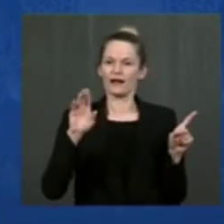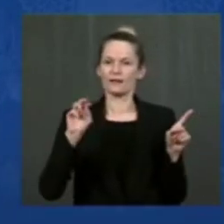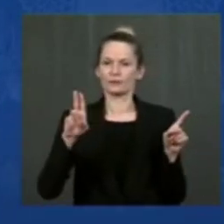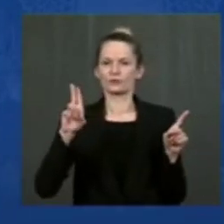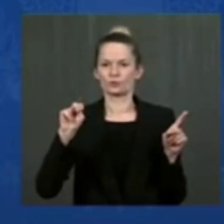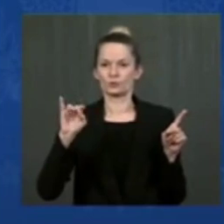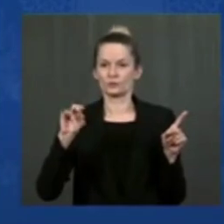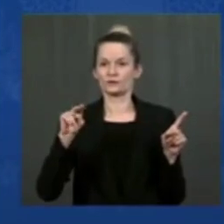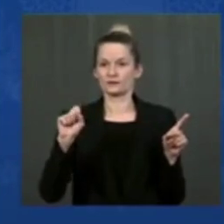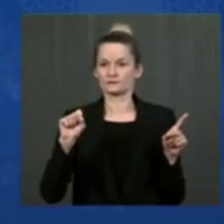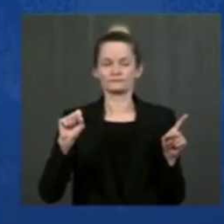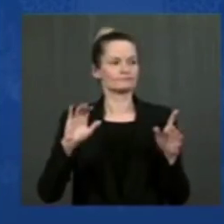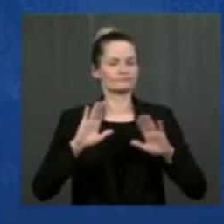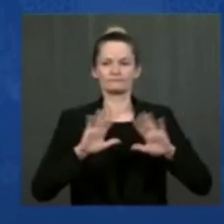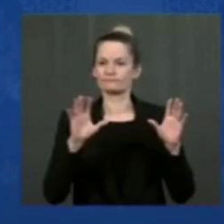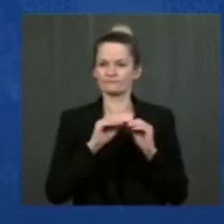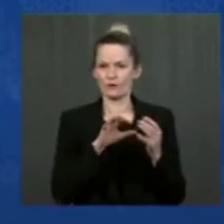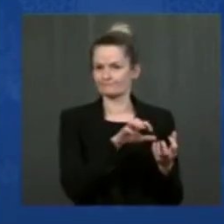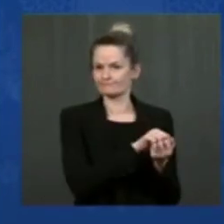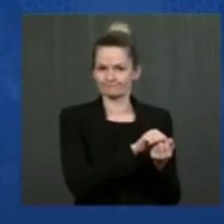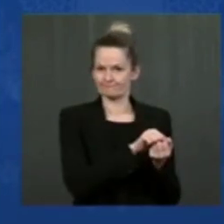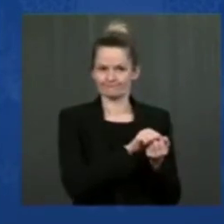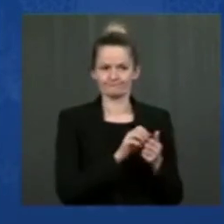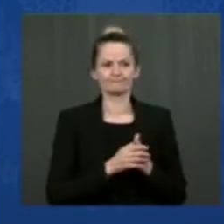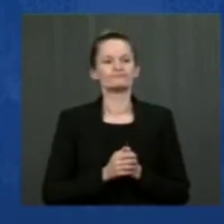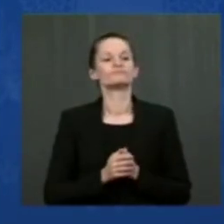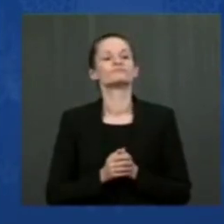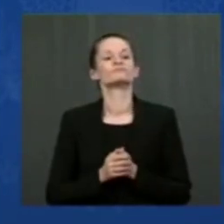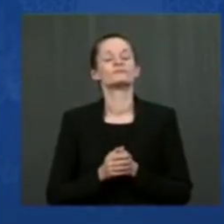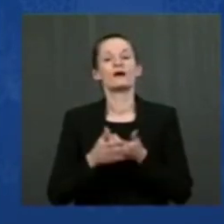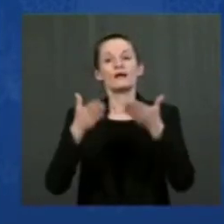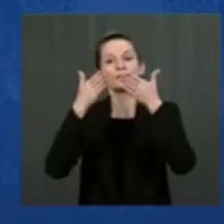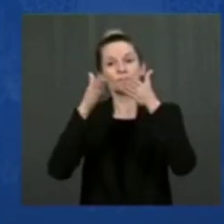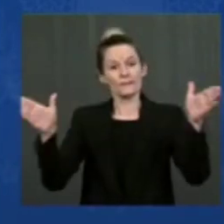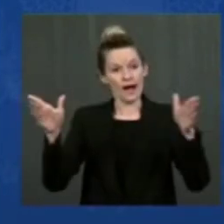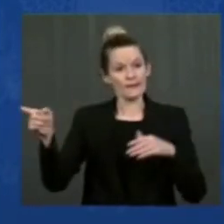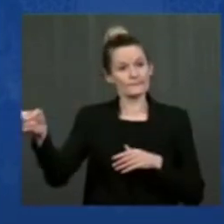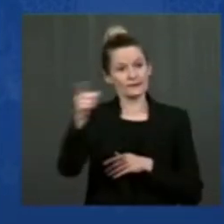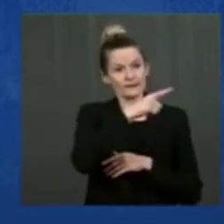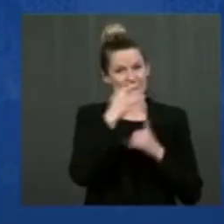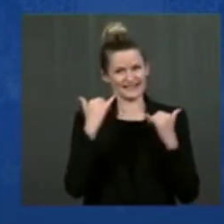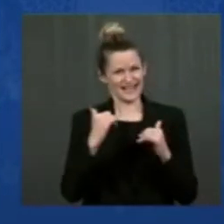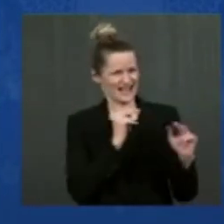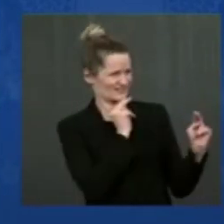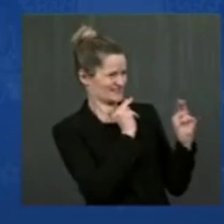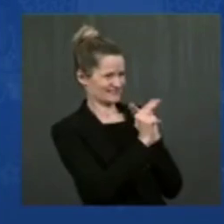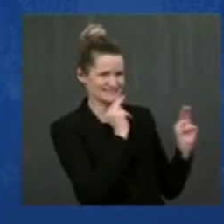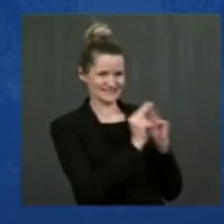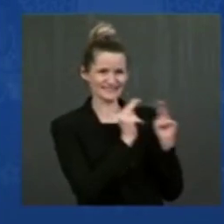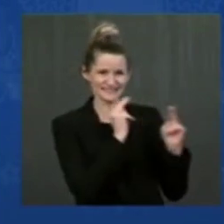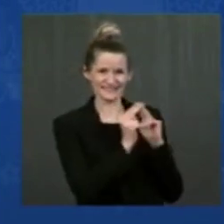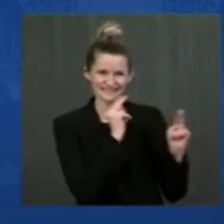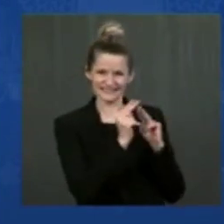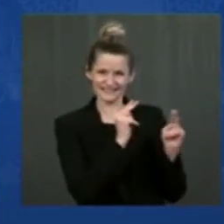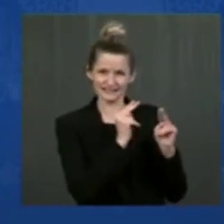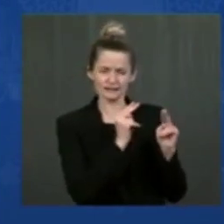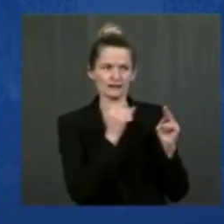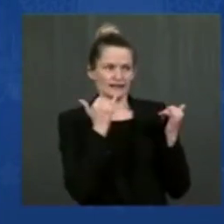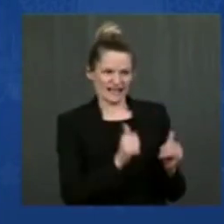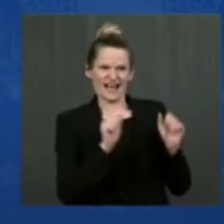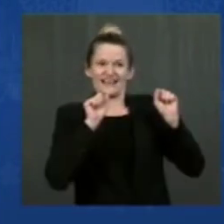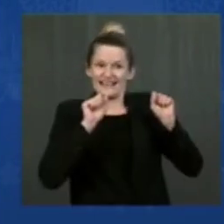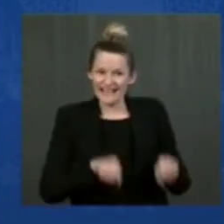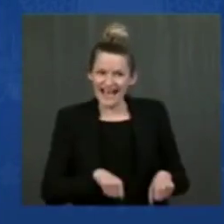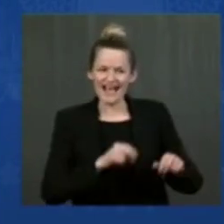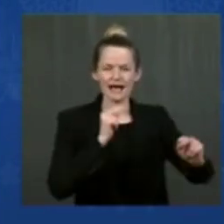And we need the Public Service Freedom to Negotiate Act right alongside it. This is the foundation of